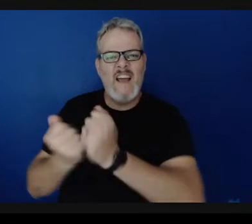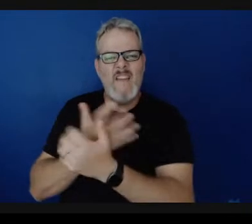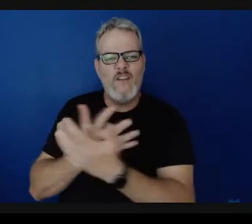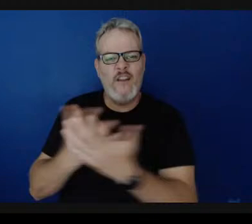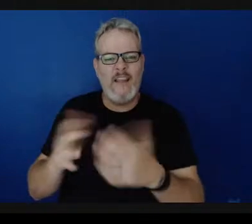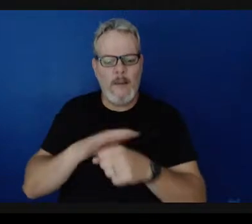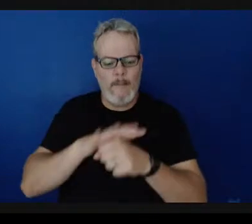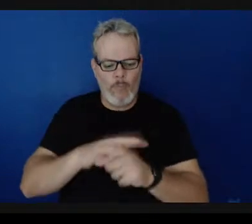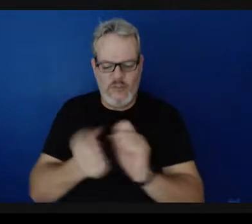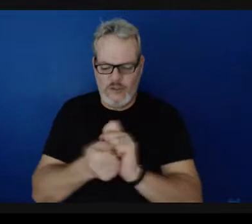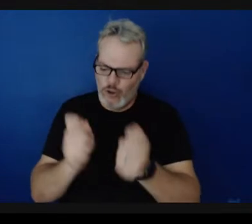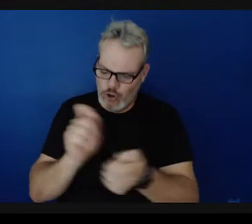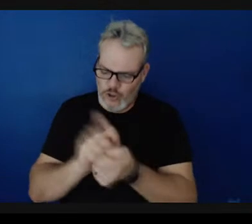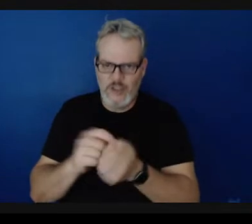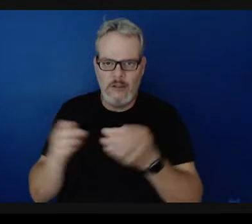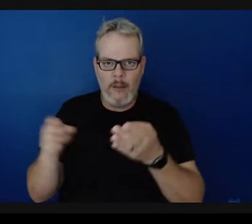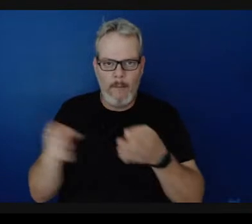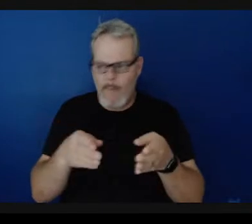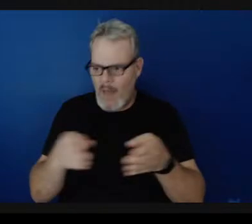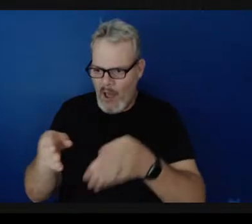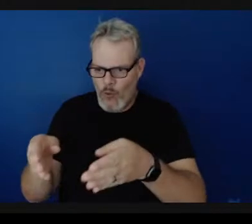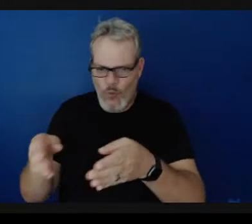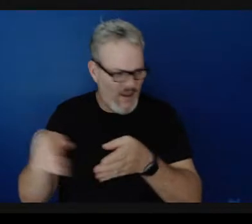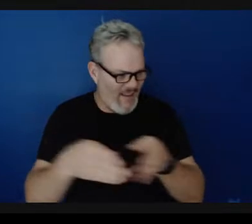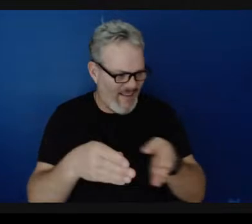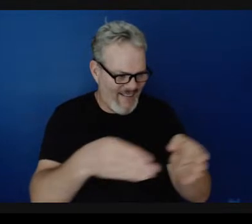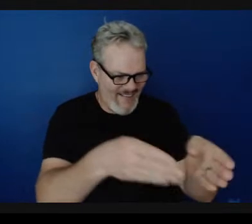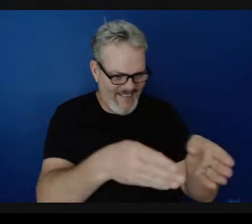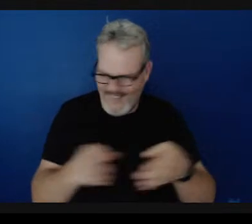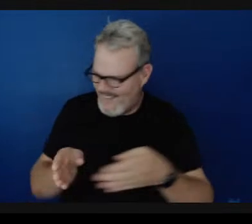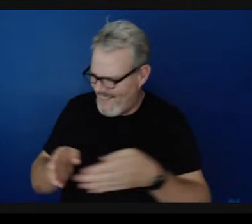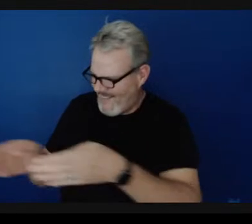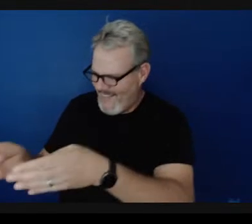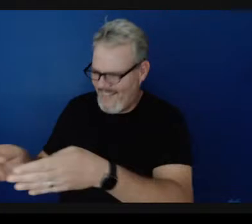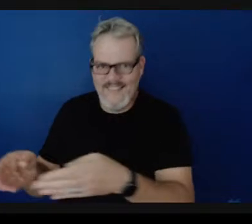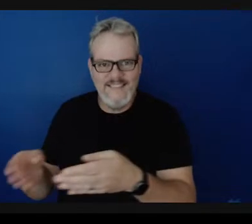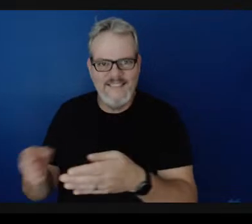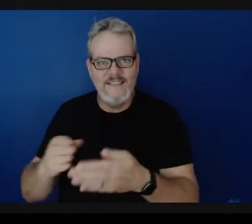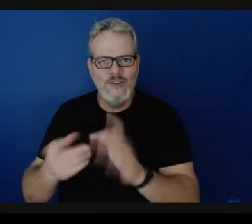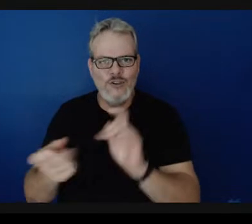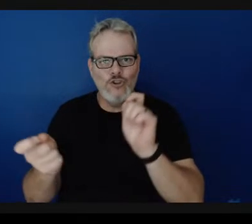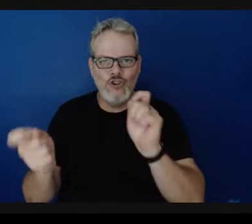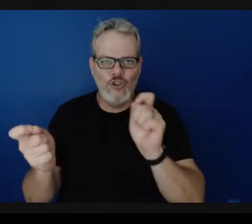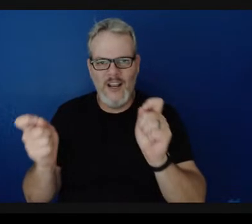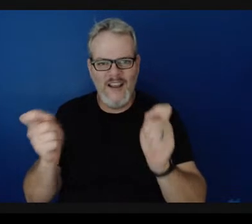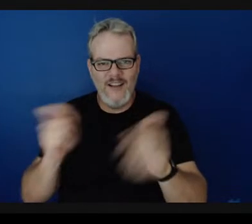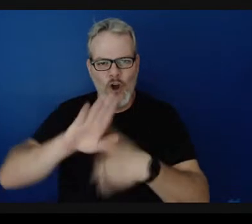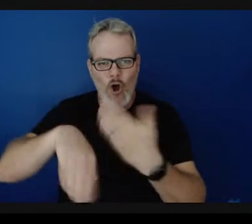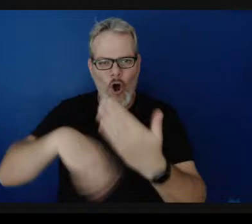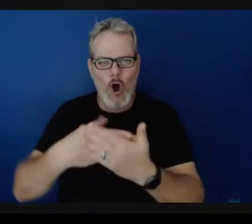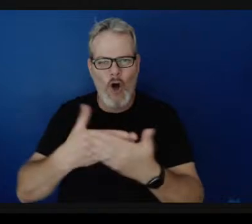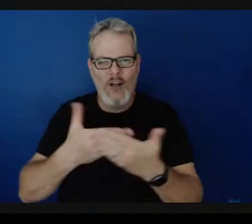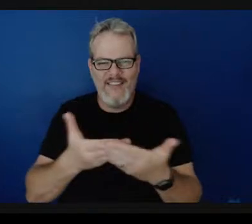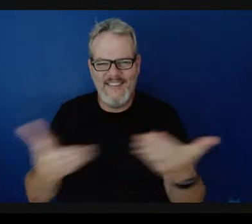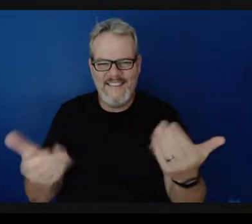things, change the pathways, change the supply, all of it, right? So that's